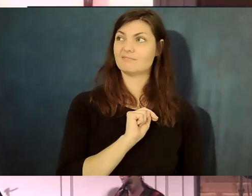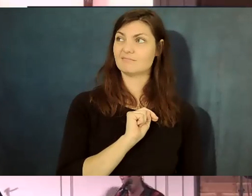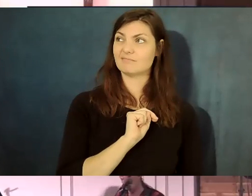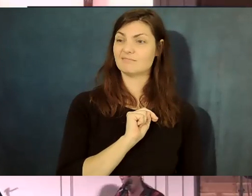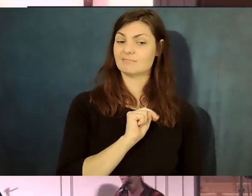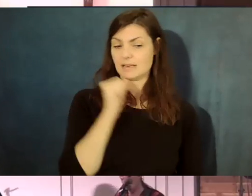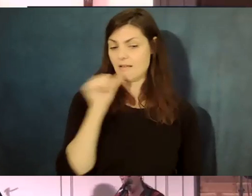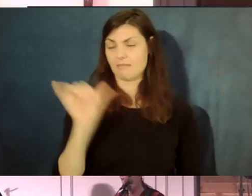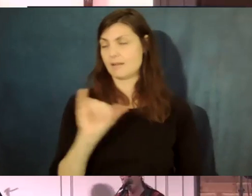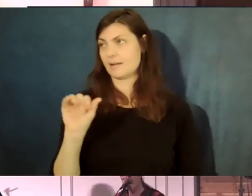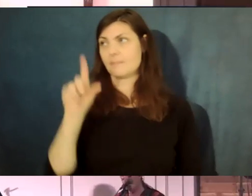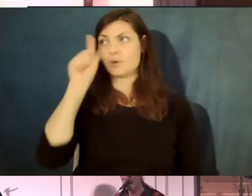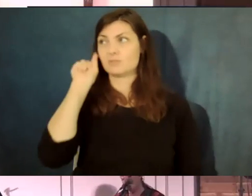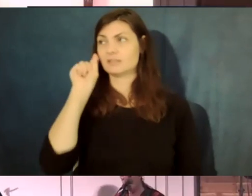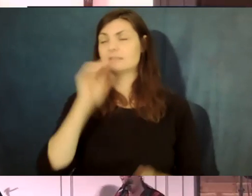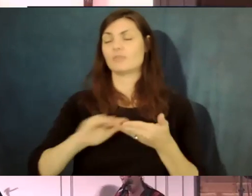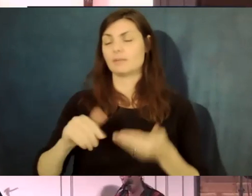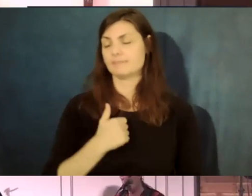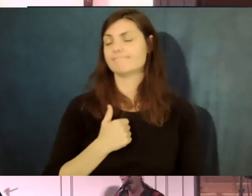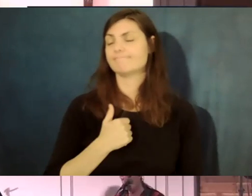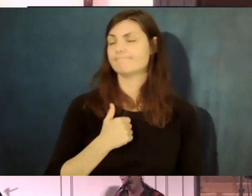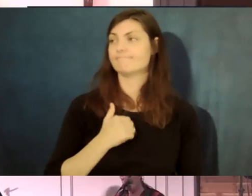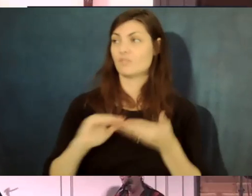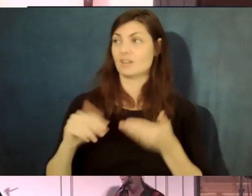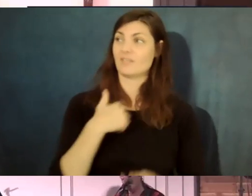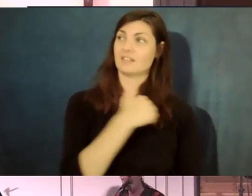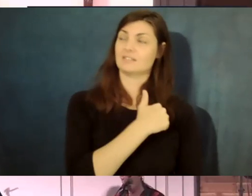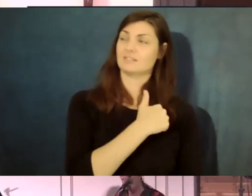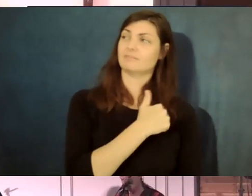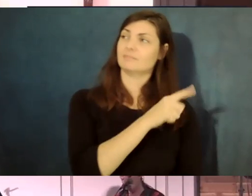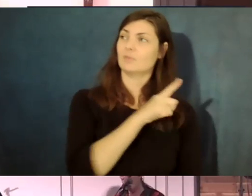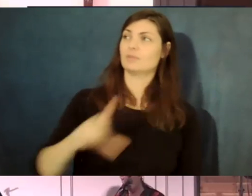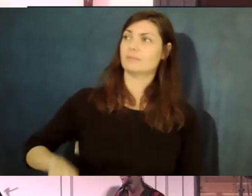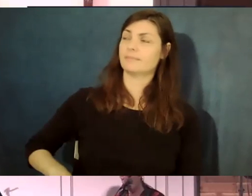than Moses. Forgive us, Lord.